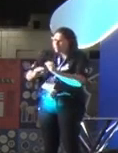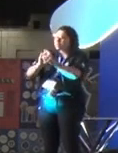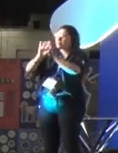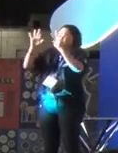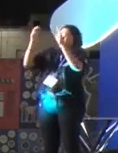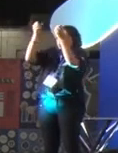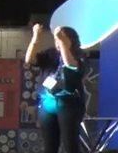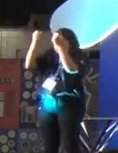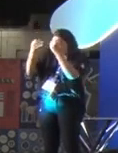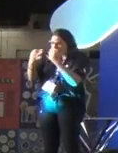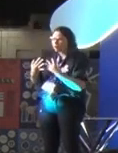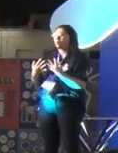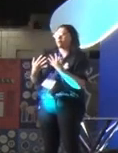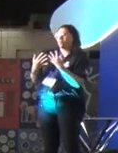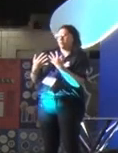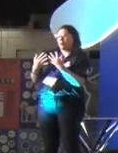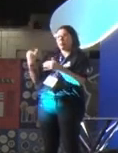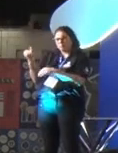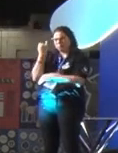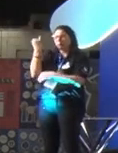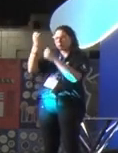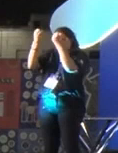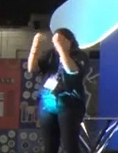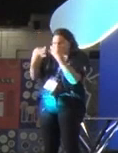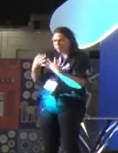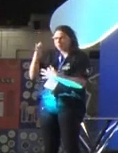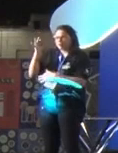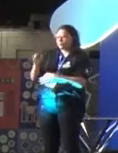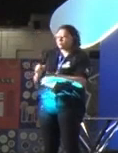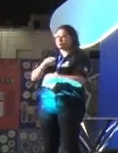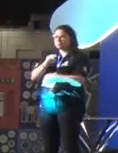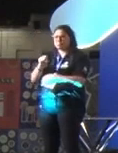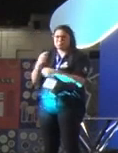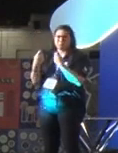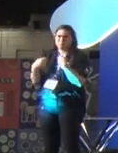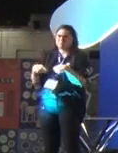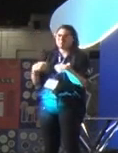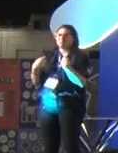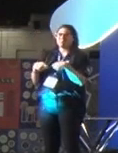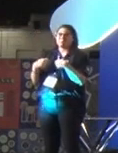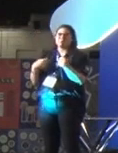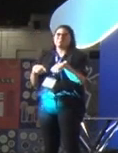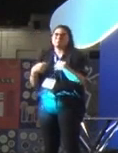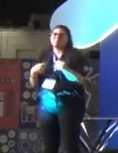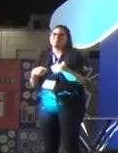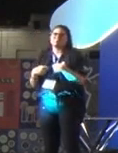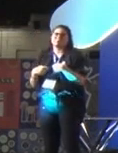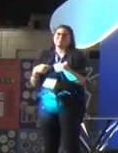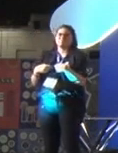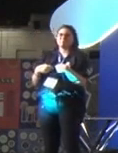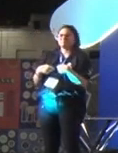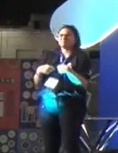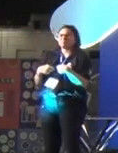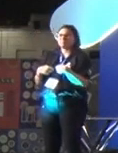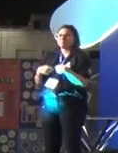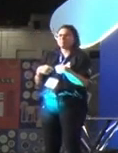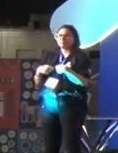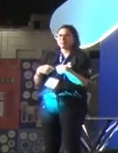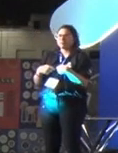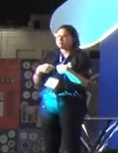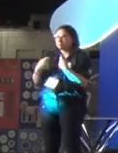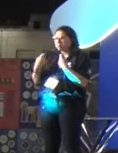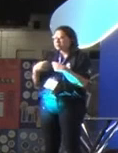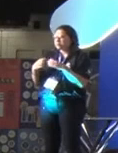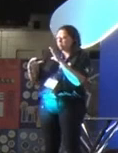are important. You don't need to patronize your audience, but you do need to let them have a way